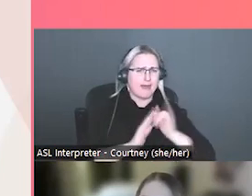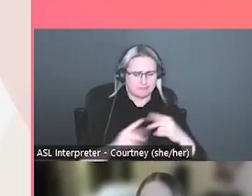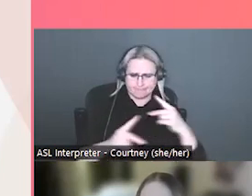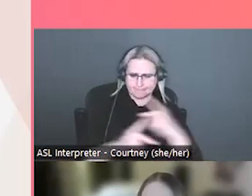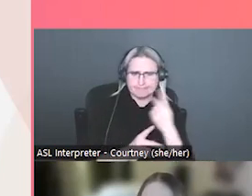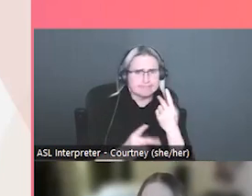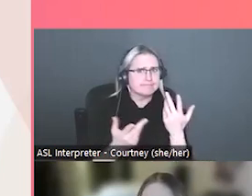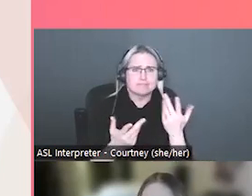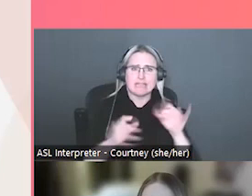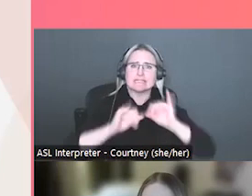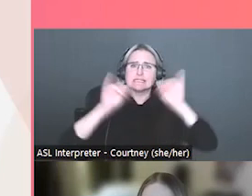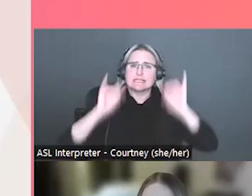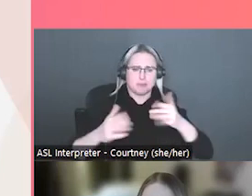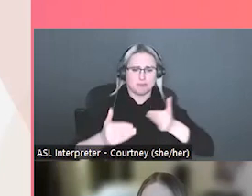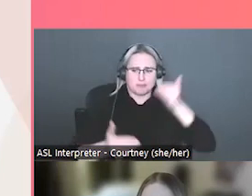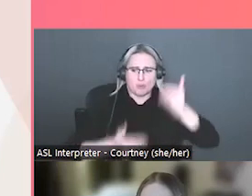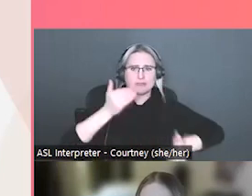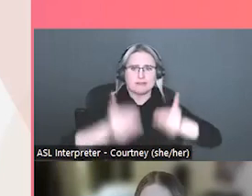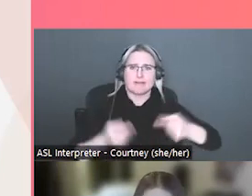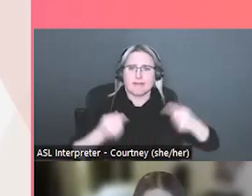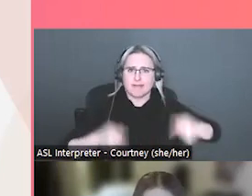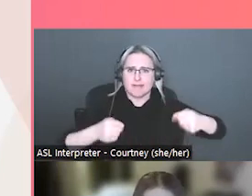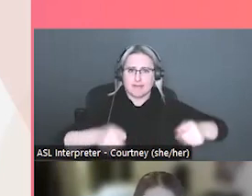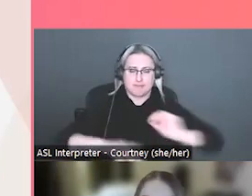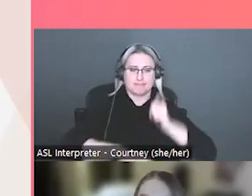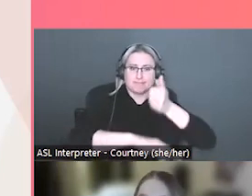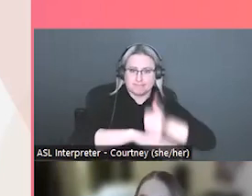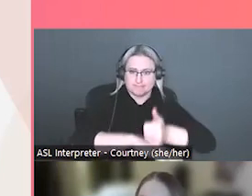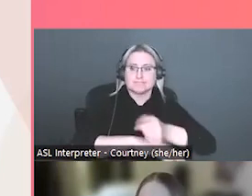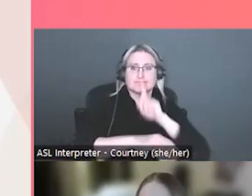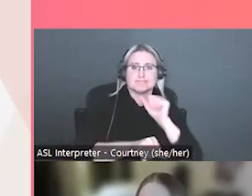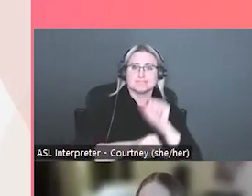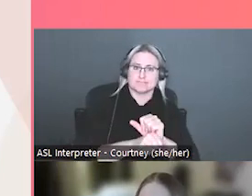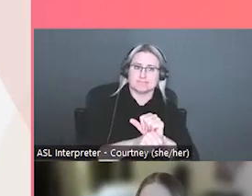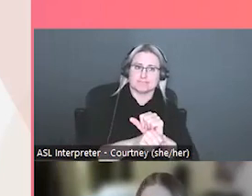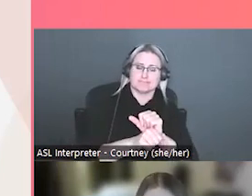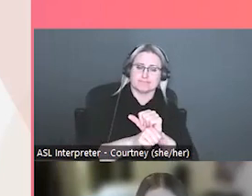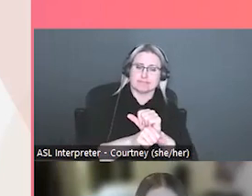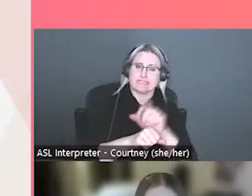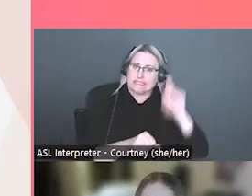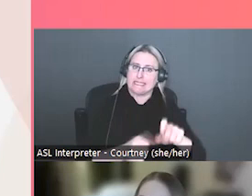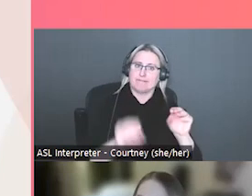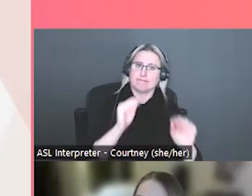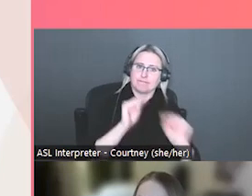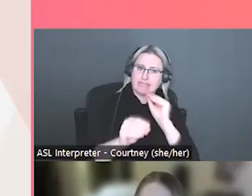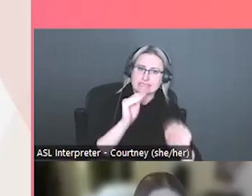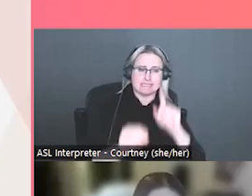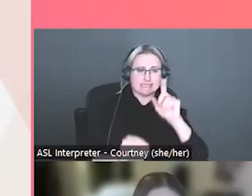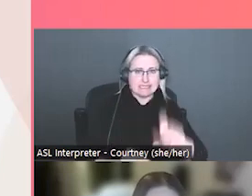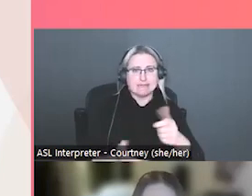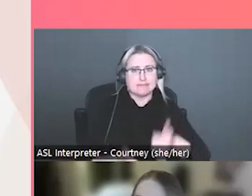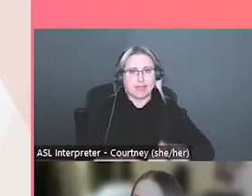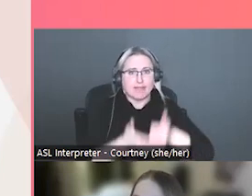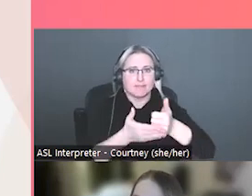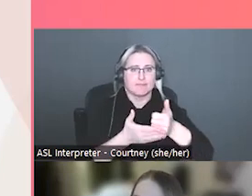these systemic processes that have established these bodies as needing correction, needing rehabilitation in order